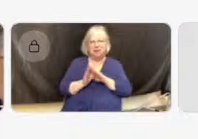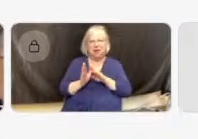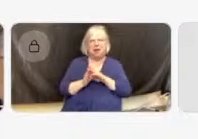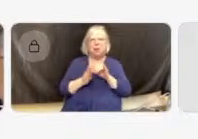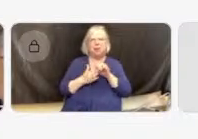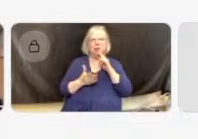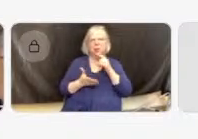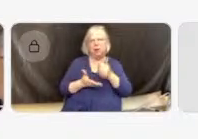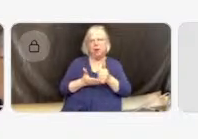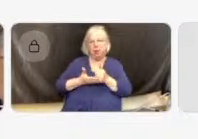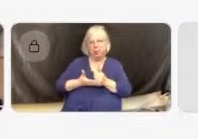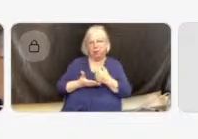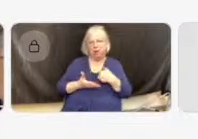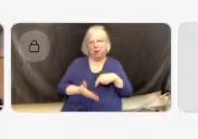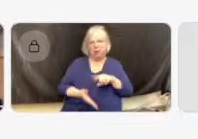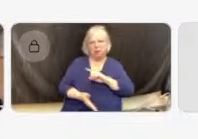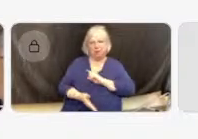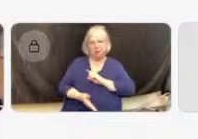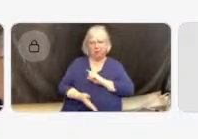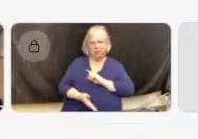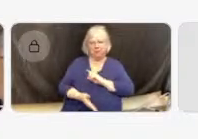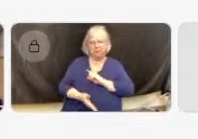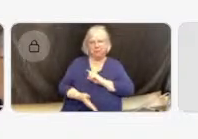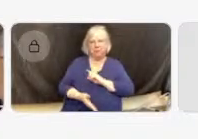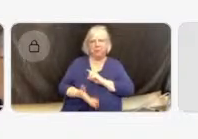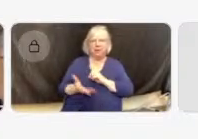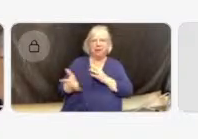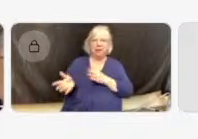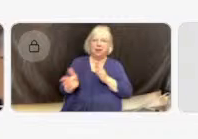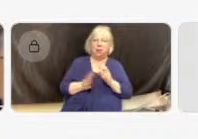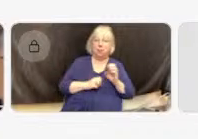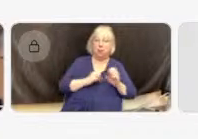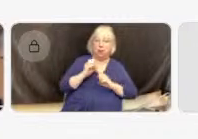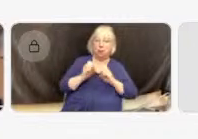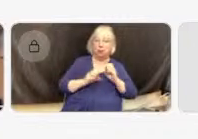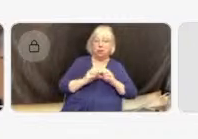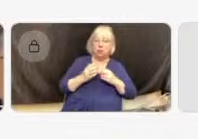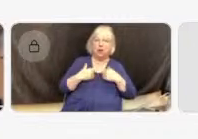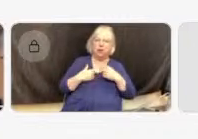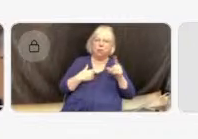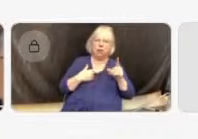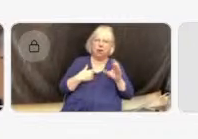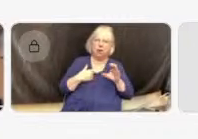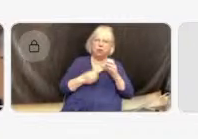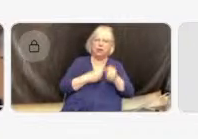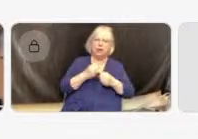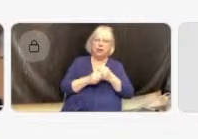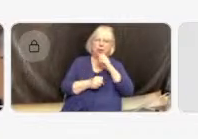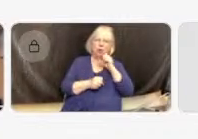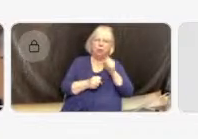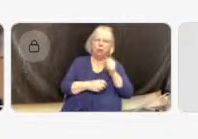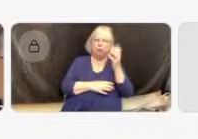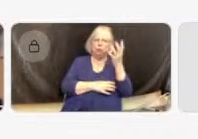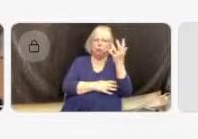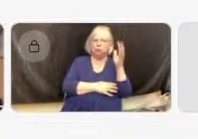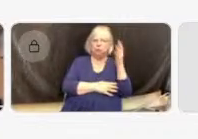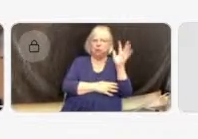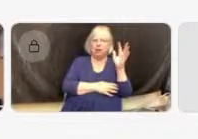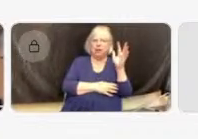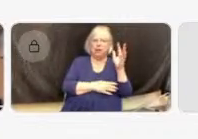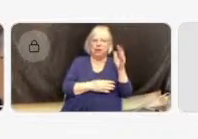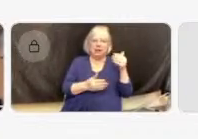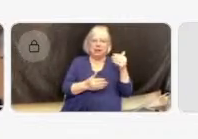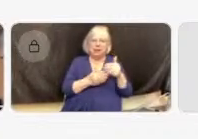us. The thing of emotionally is that there's a 100-year-old tree on that property again near